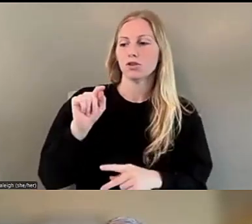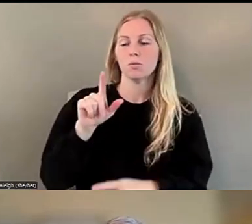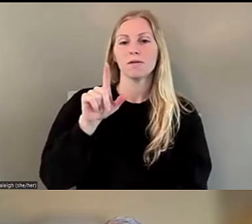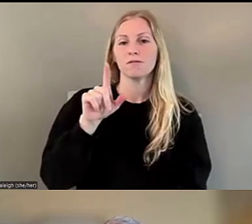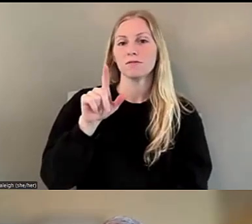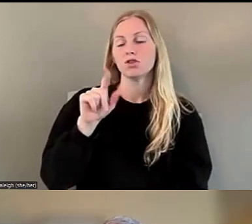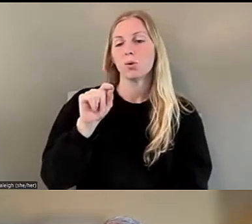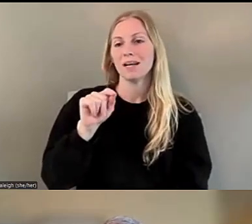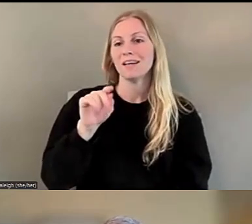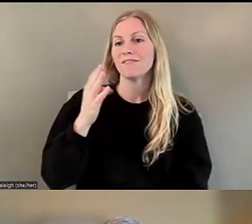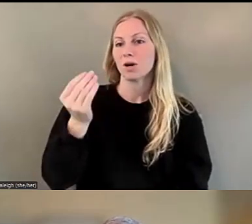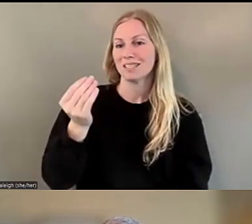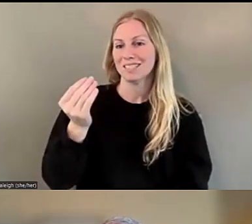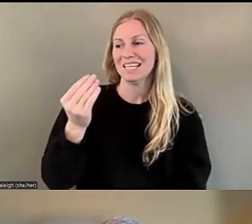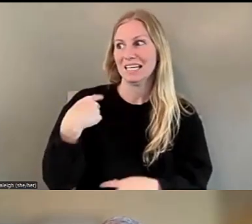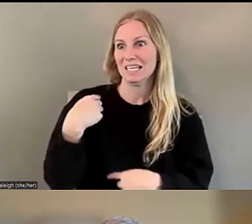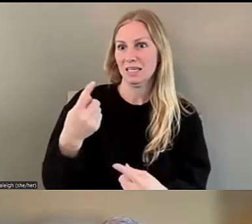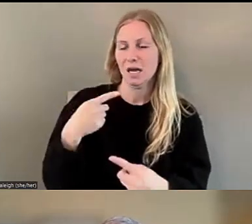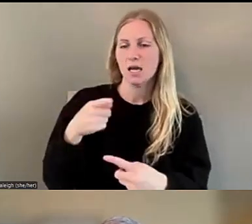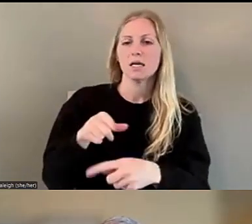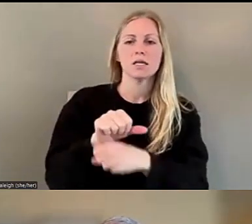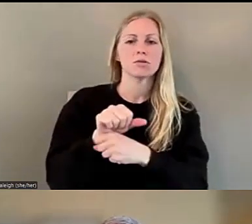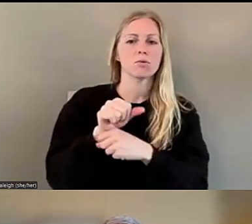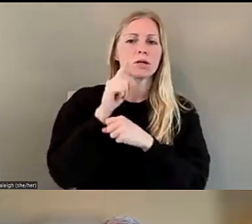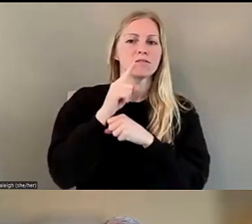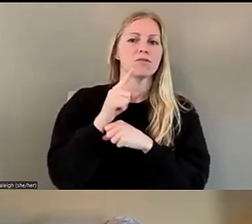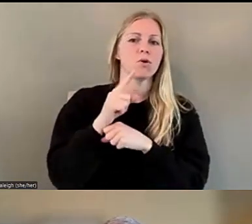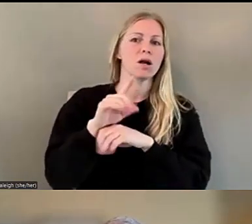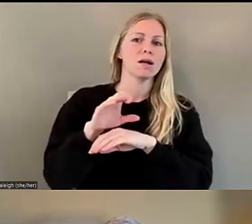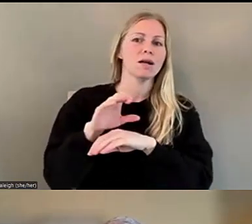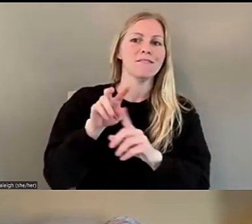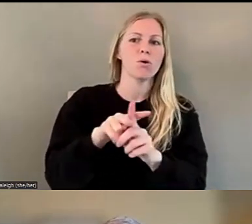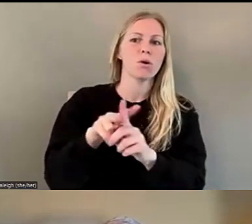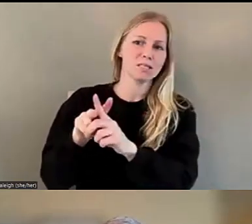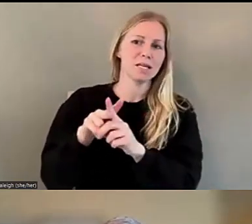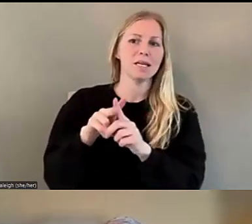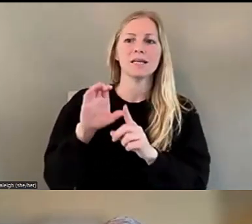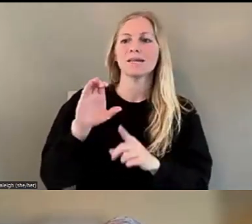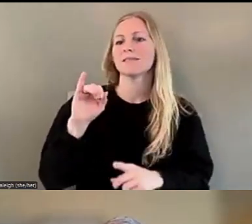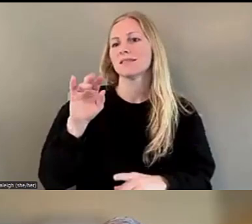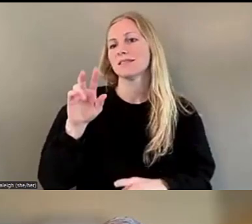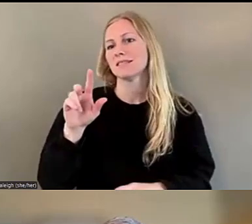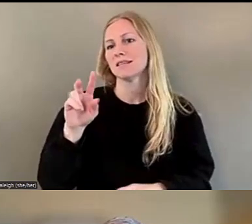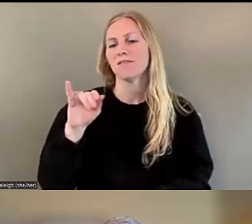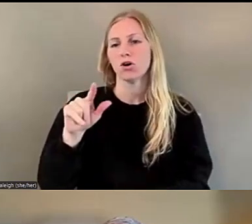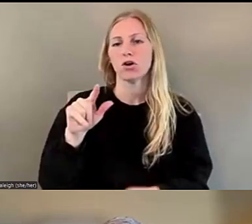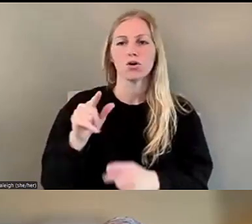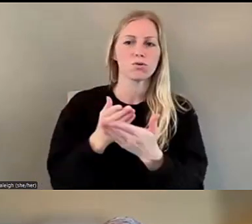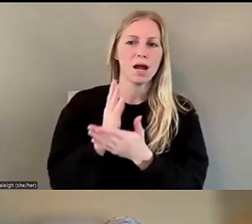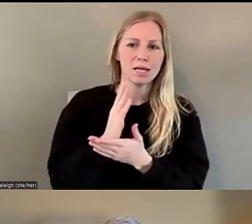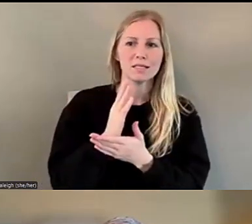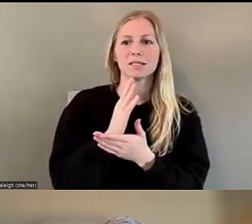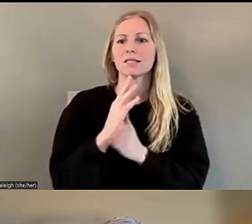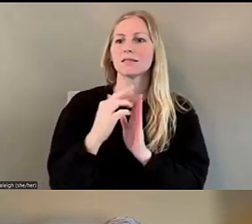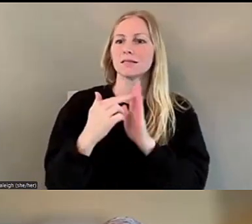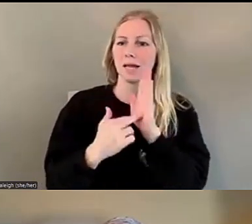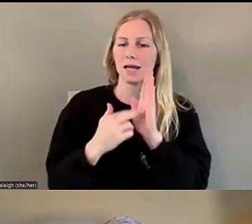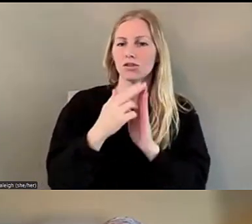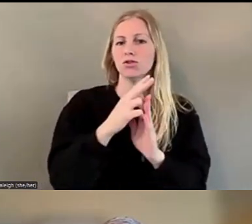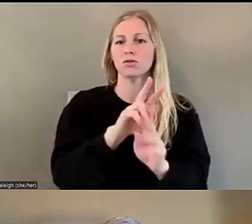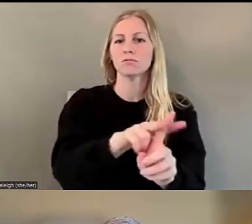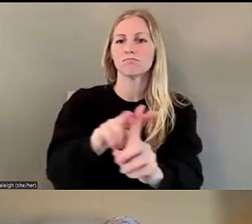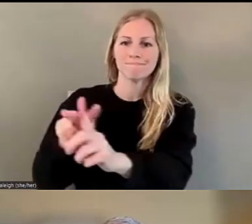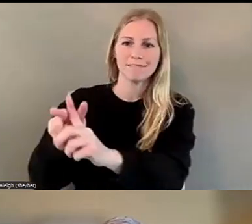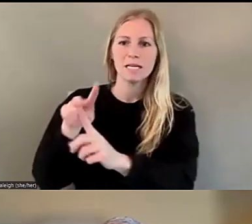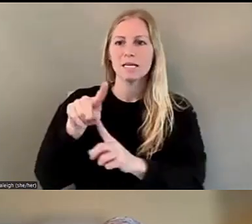2014, Jim has worked to enforce federal civil rights statutes which prohibit discrimination in schools on the basis of race, color,